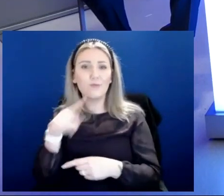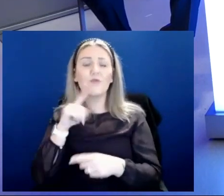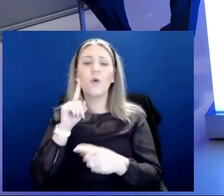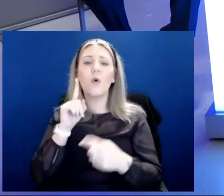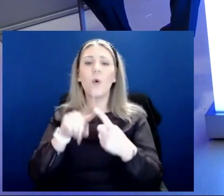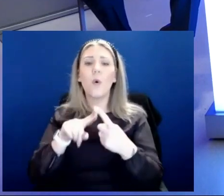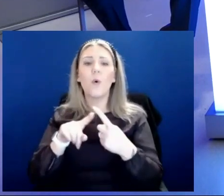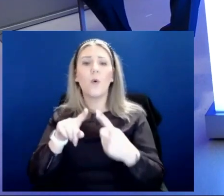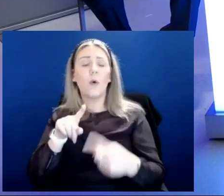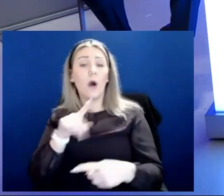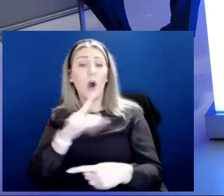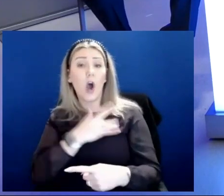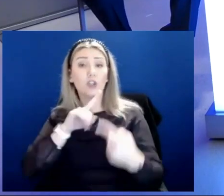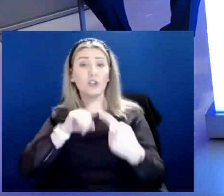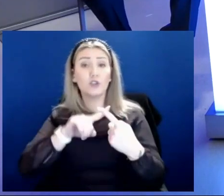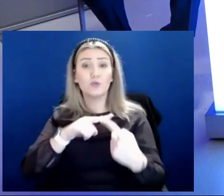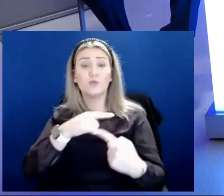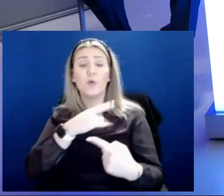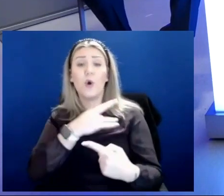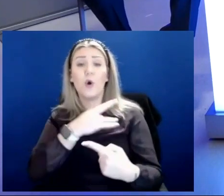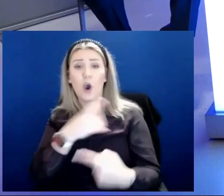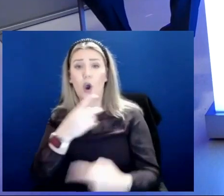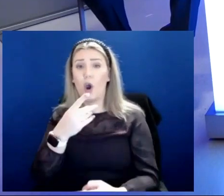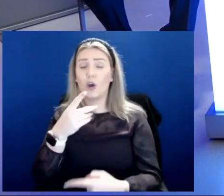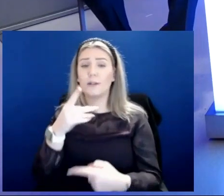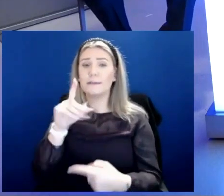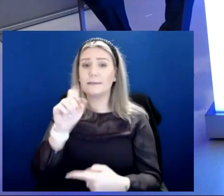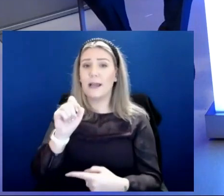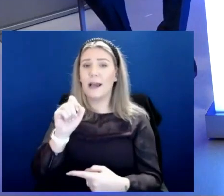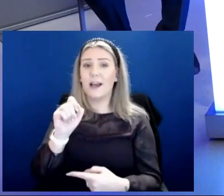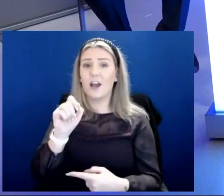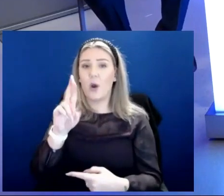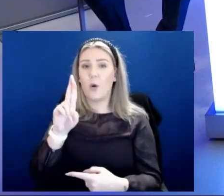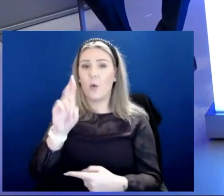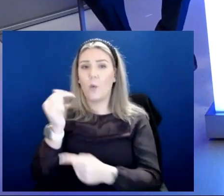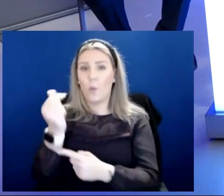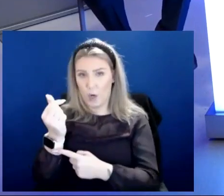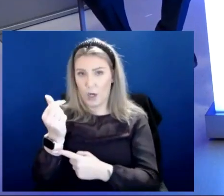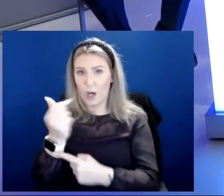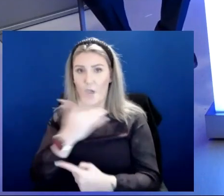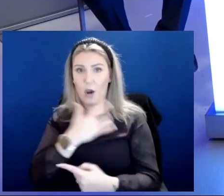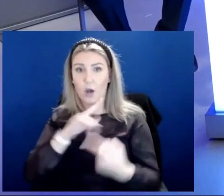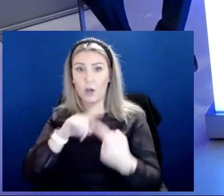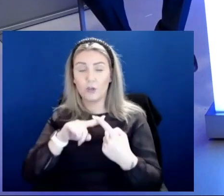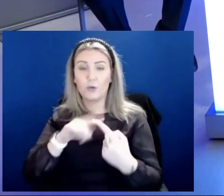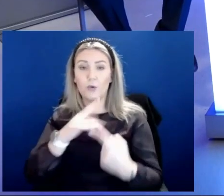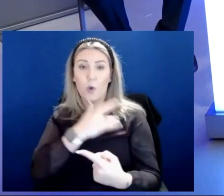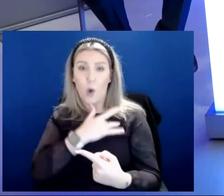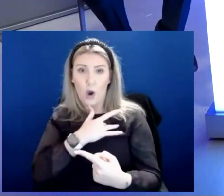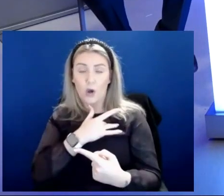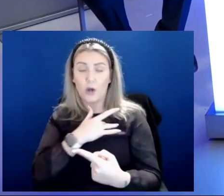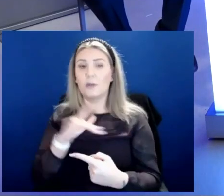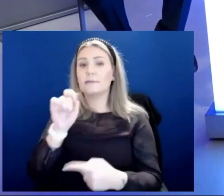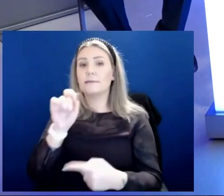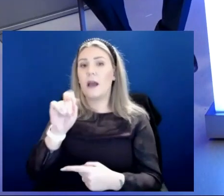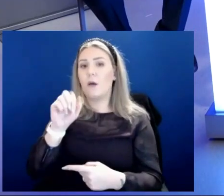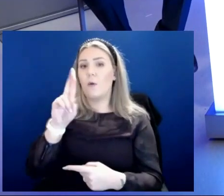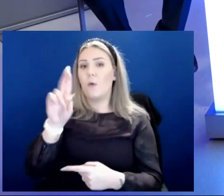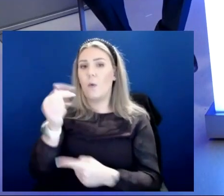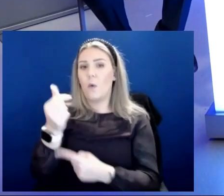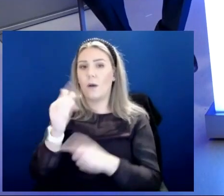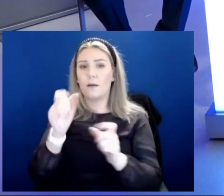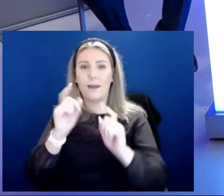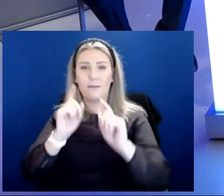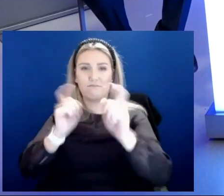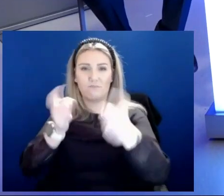hearttoheart.org. Since you can't see that QR code. So hearttoheart.org, and it'll take you straight to that page where you can do that donating. A couple of